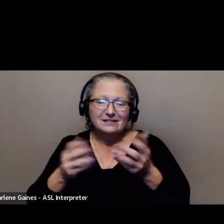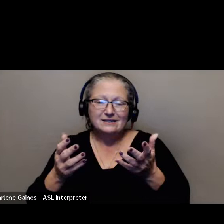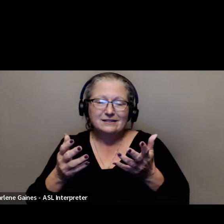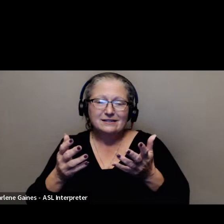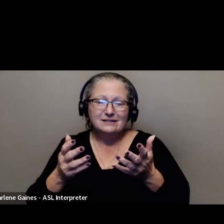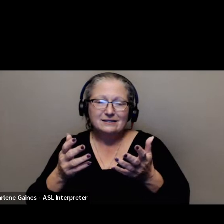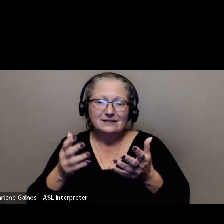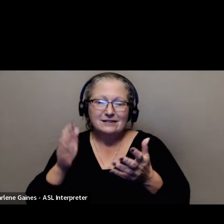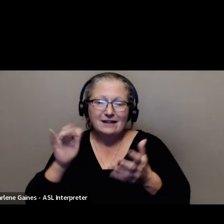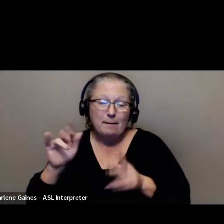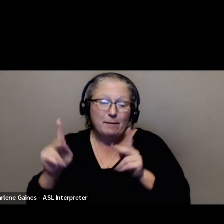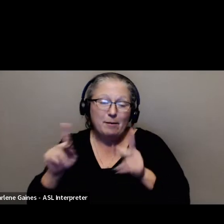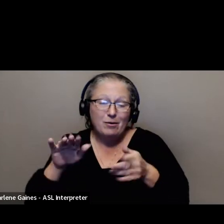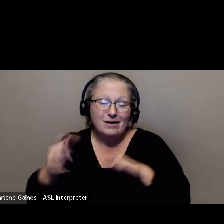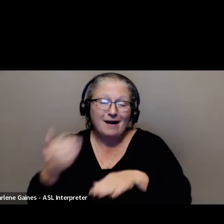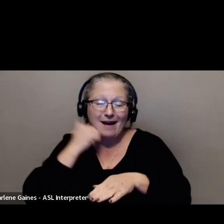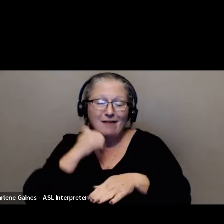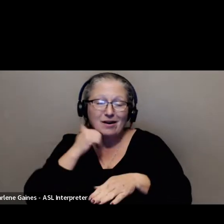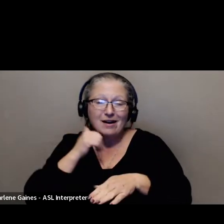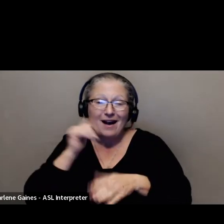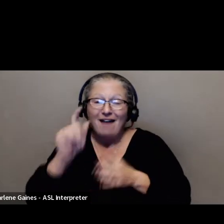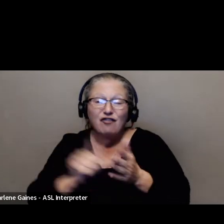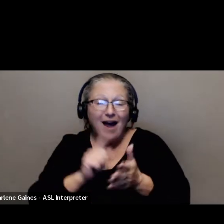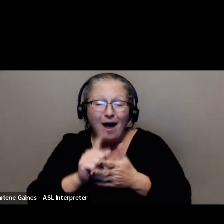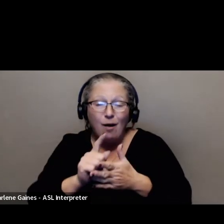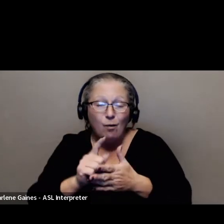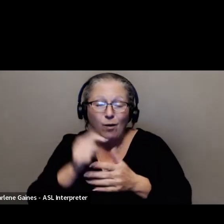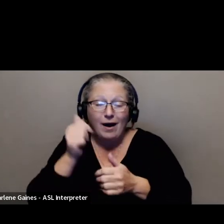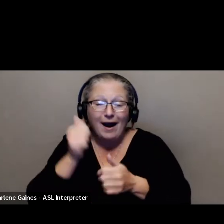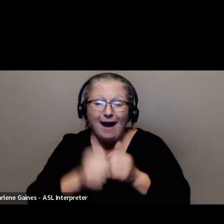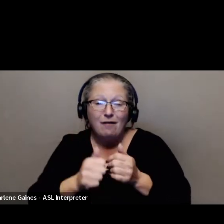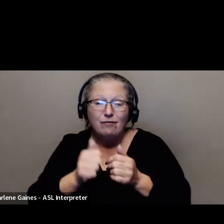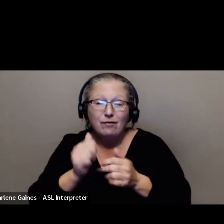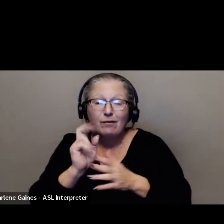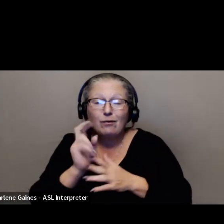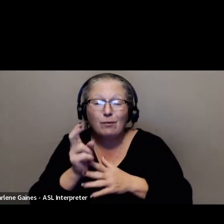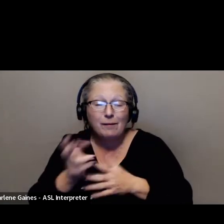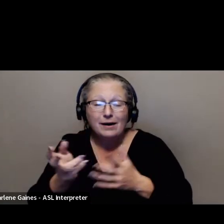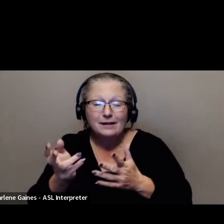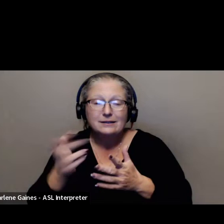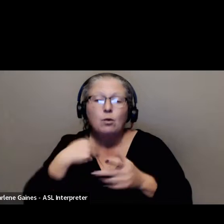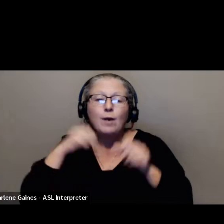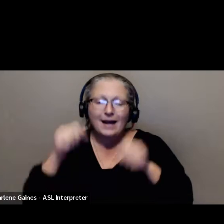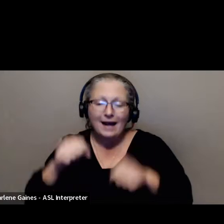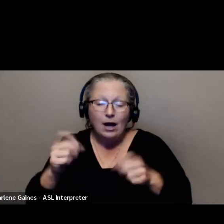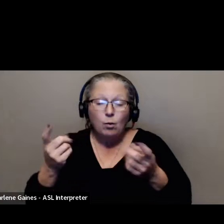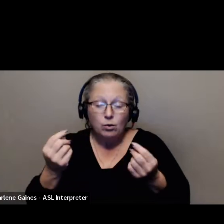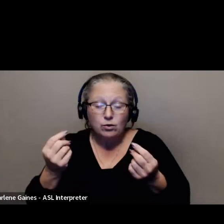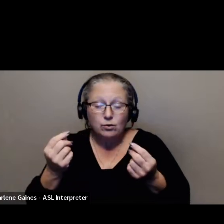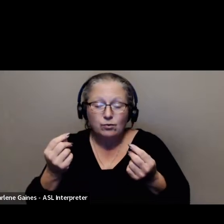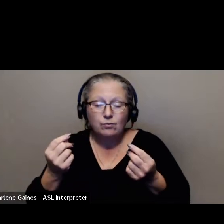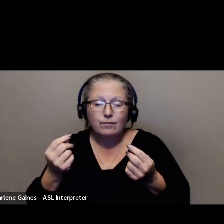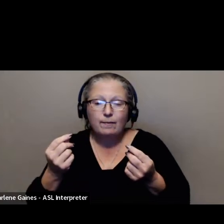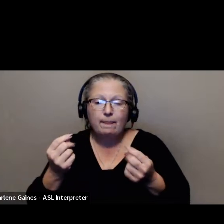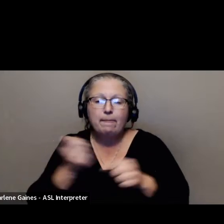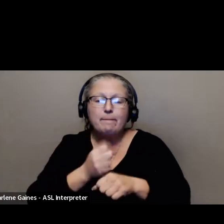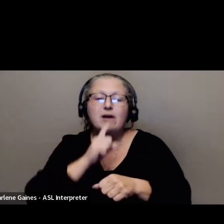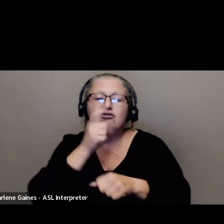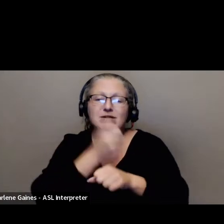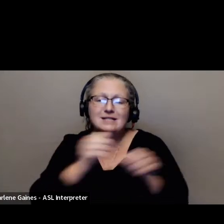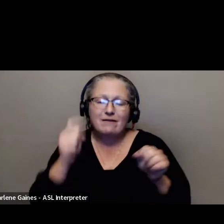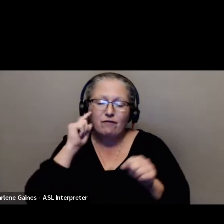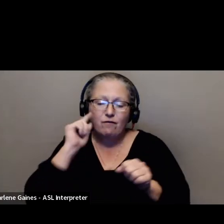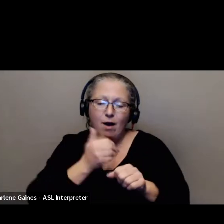the fact that folks are dying every day or every hour even, or every couple of minutes. But what we can do is ensure safety